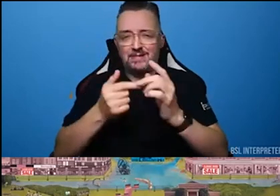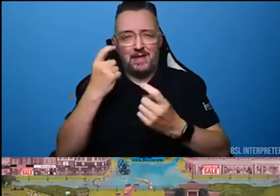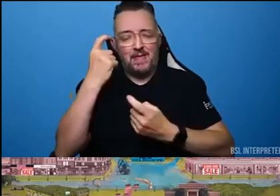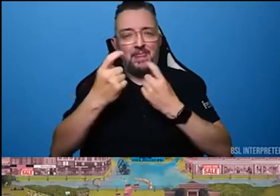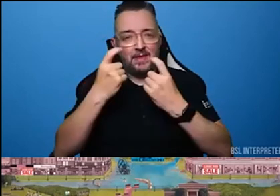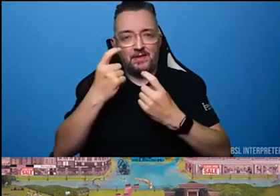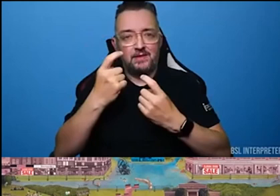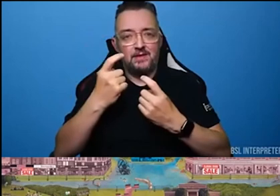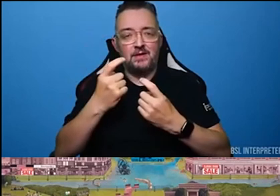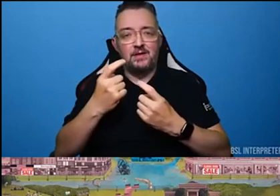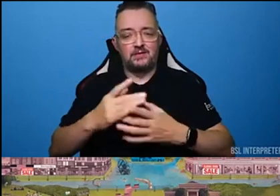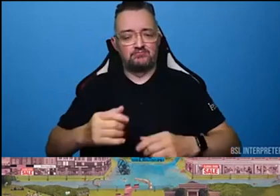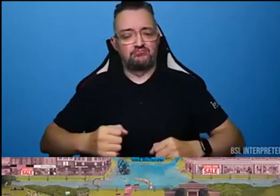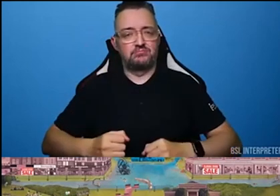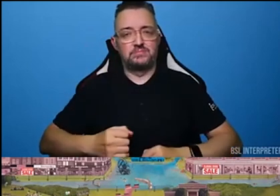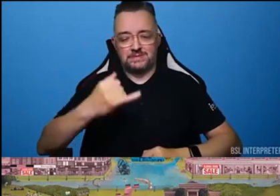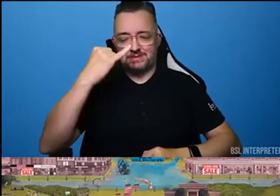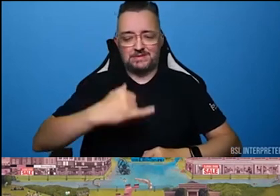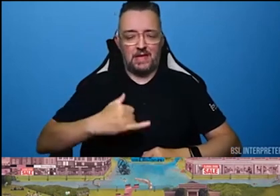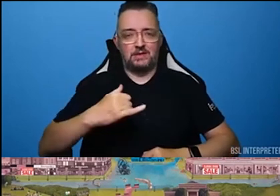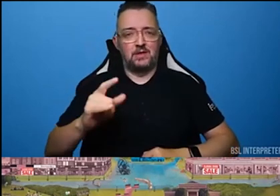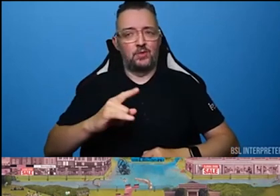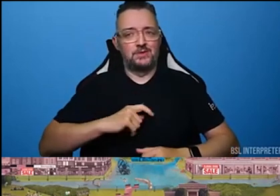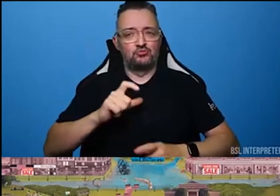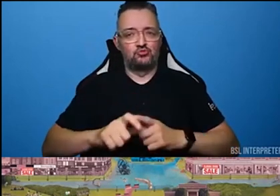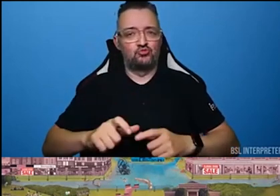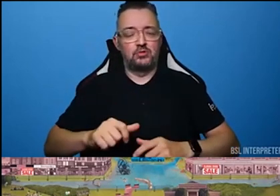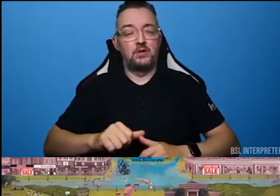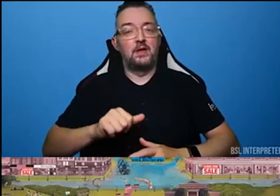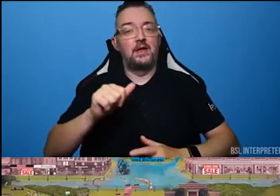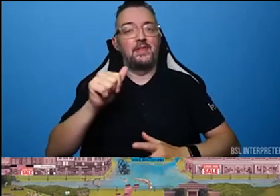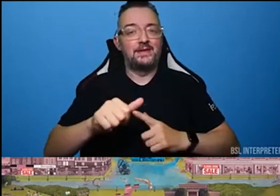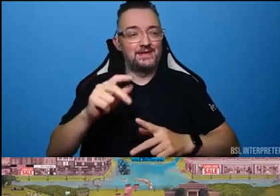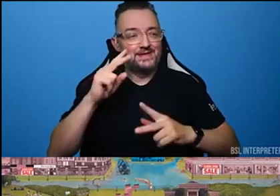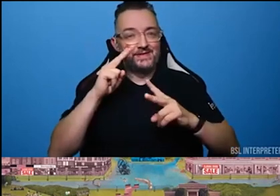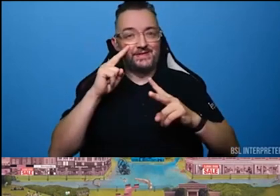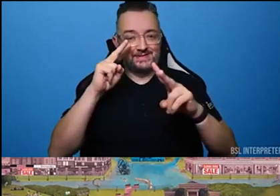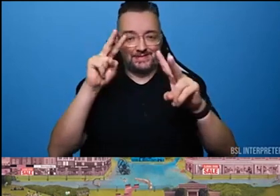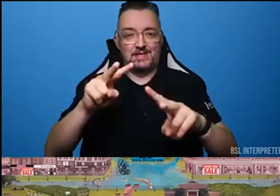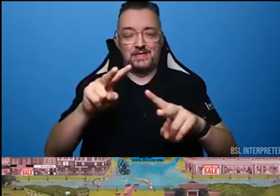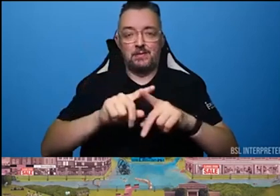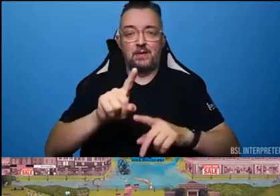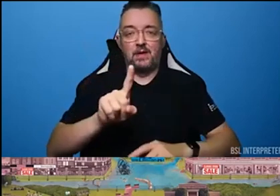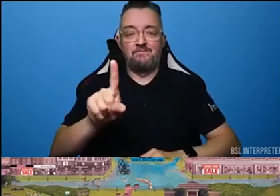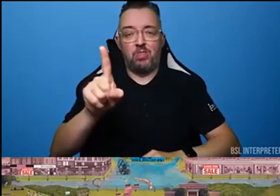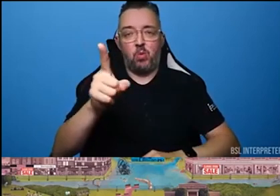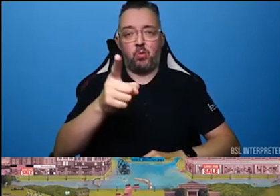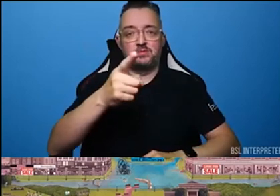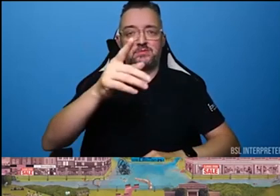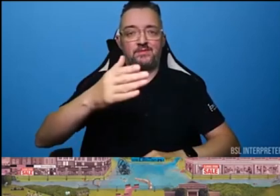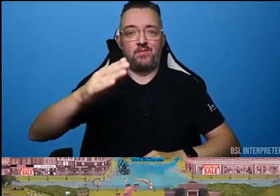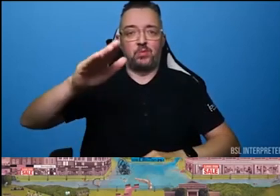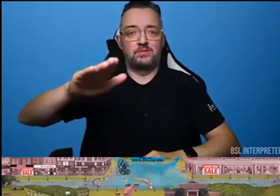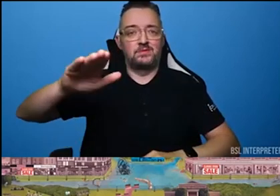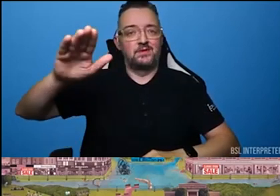seriously scan themselves. Okay, what shall I do next? And then they see themselves floating naked in outer